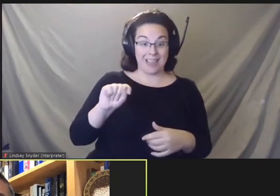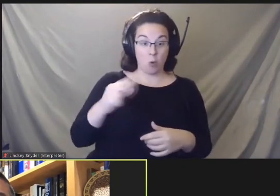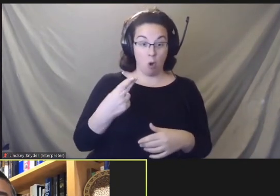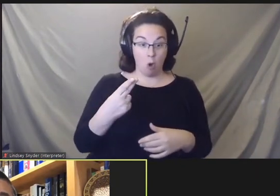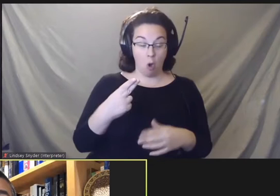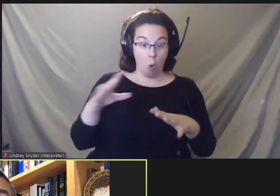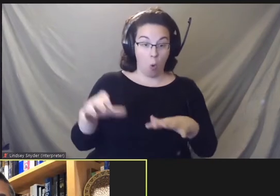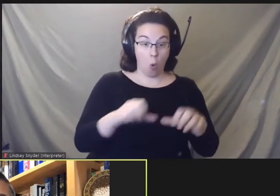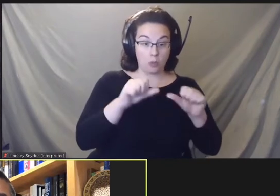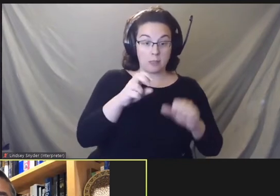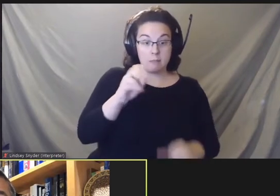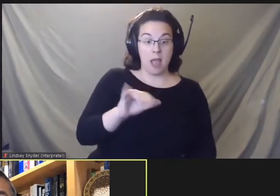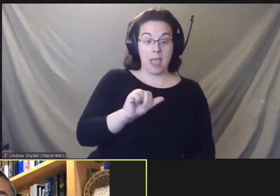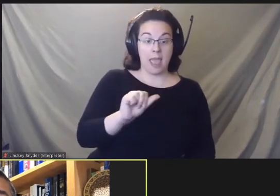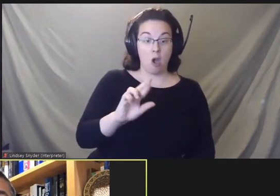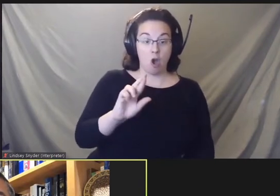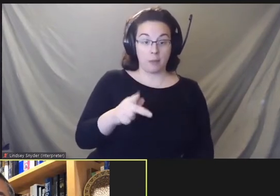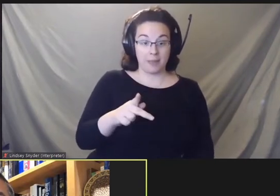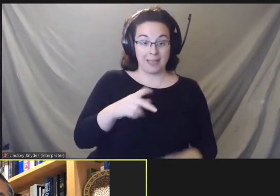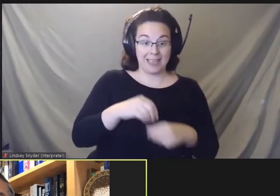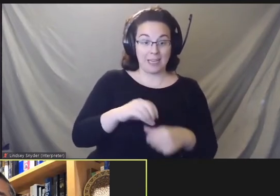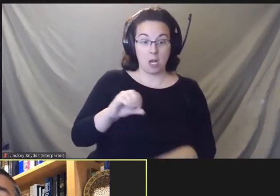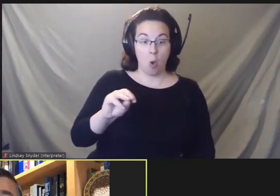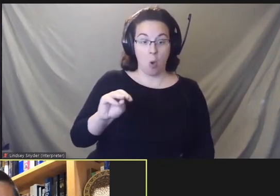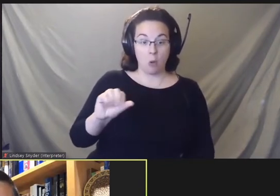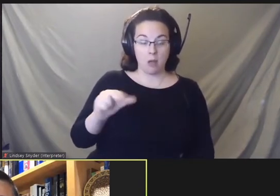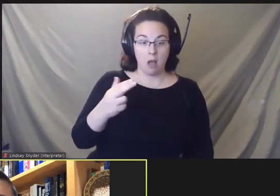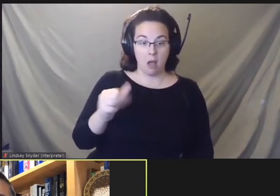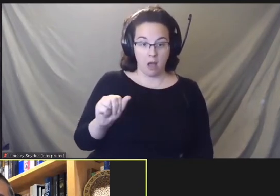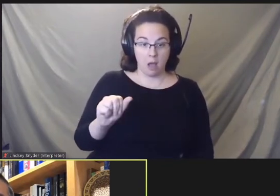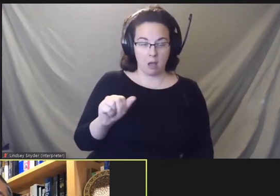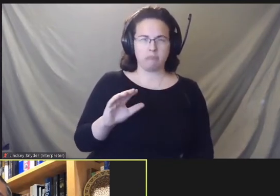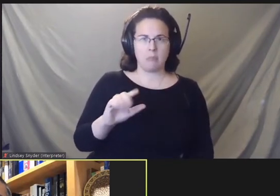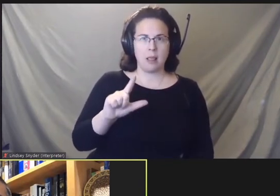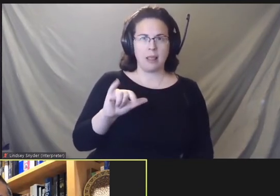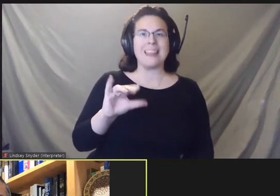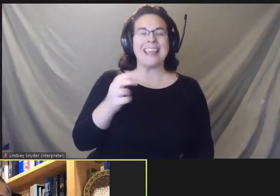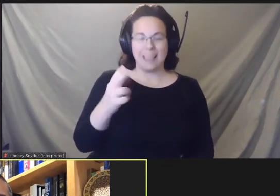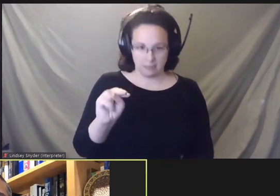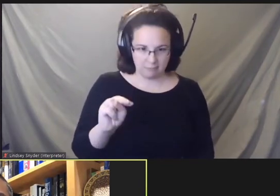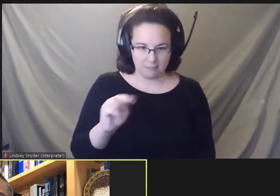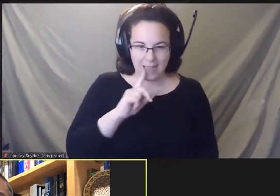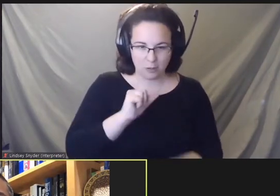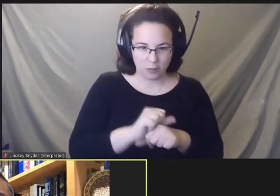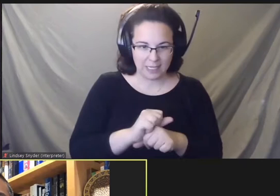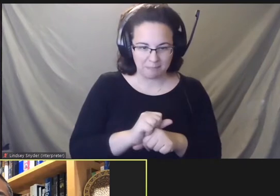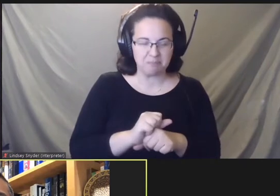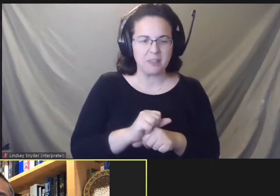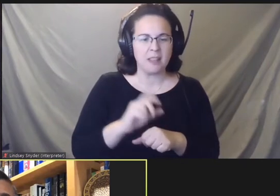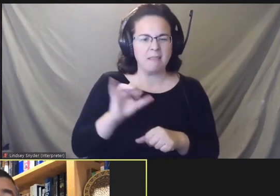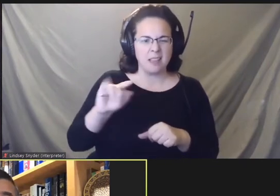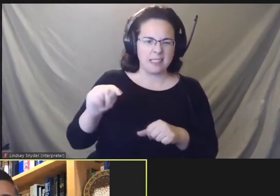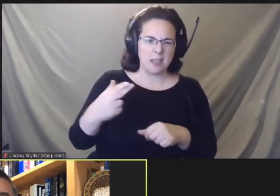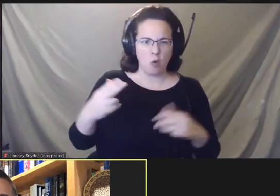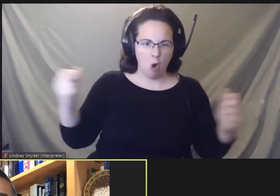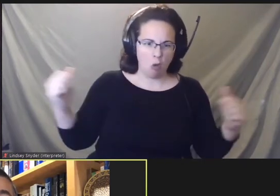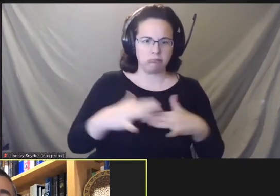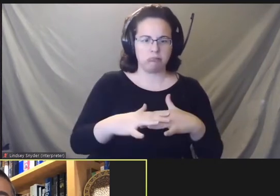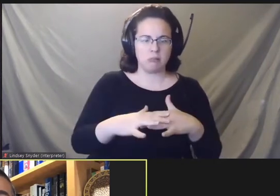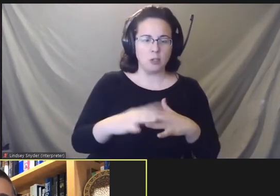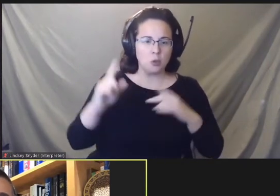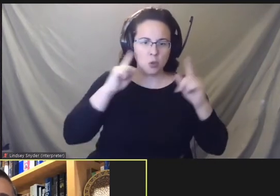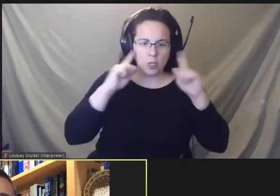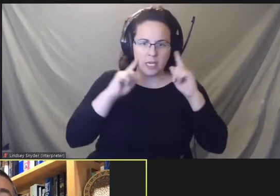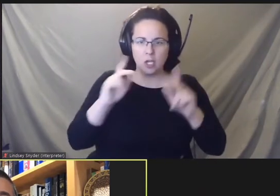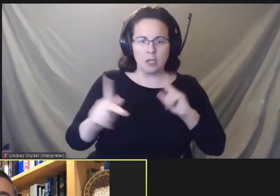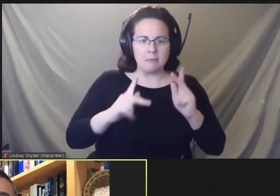the AARP in Omaha a couple of years ago, or sorry, Lincoln, I believe it was. And just to hear how much angst they had